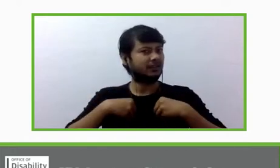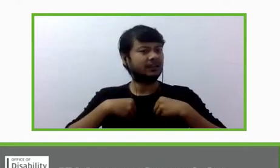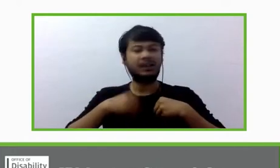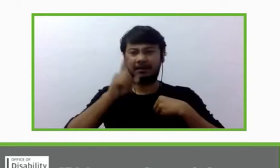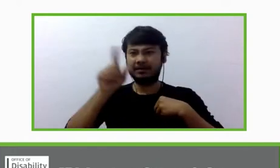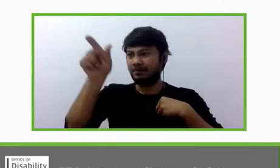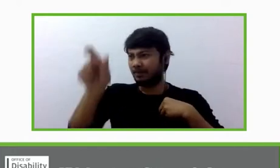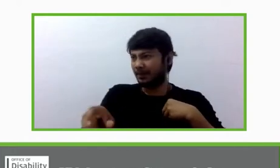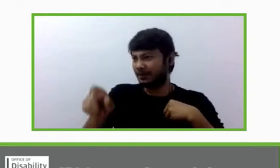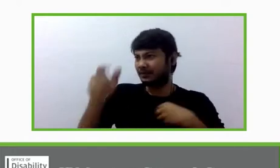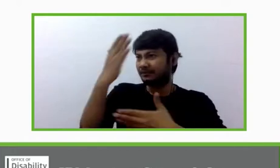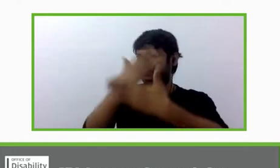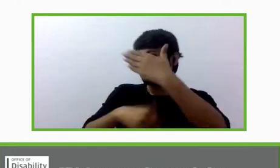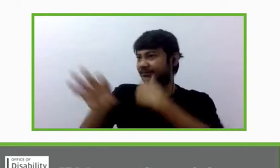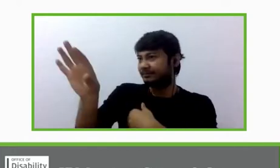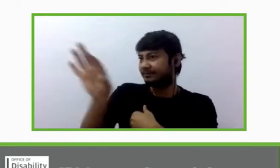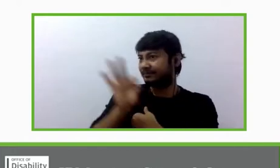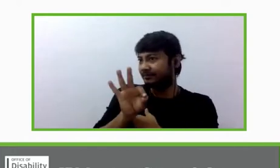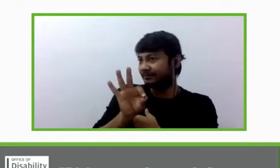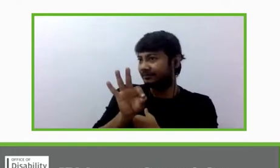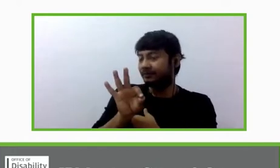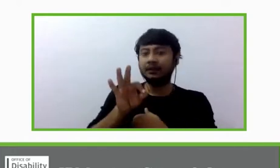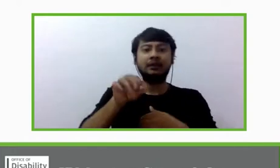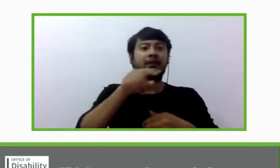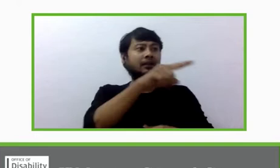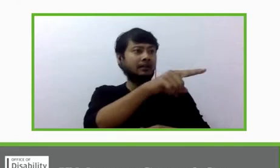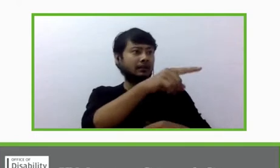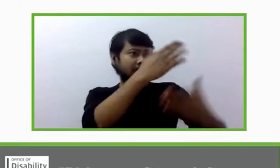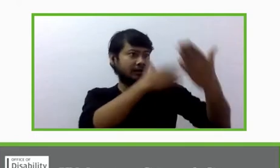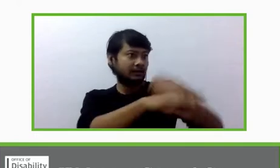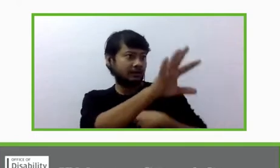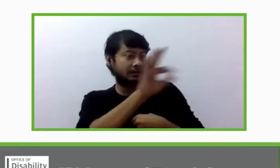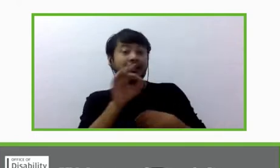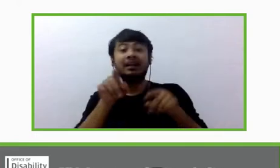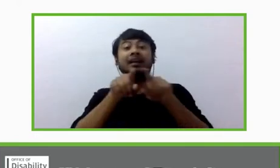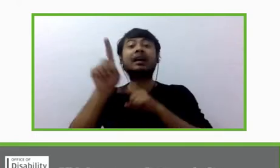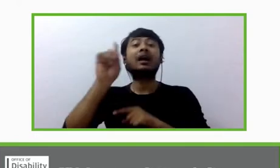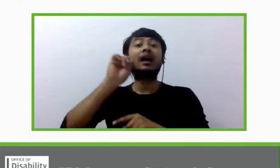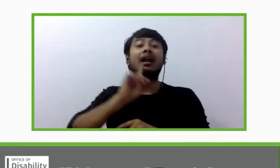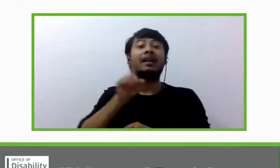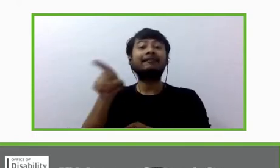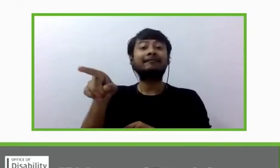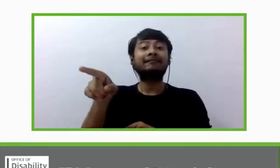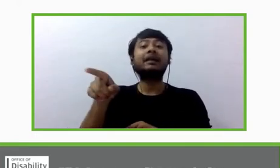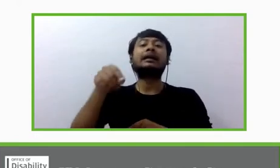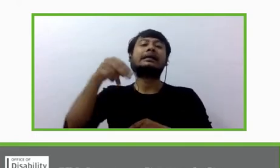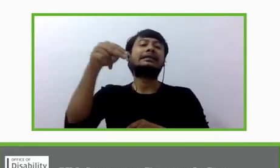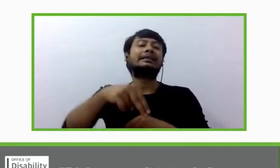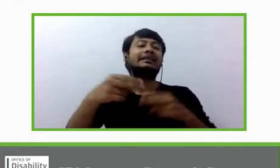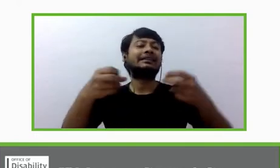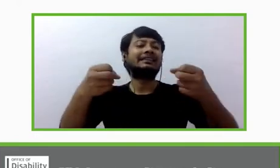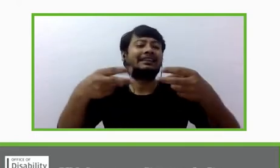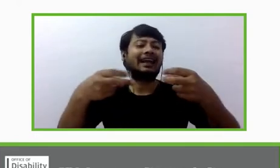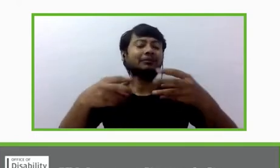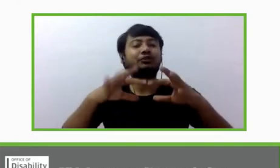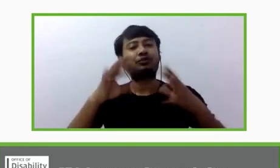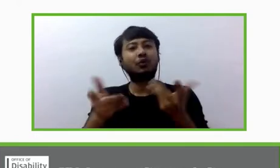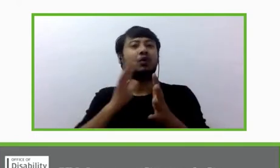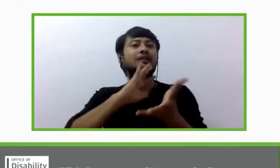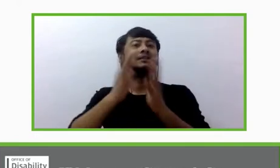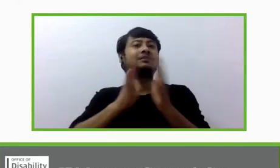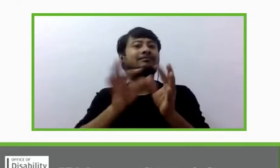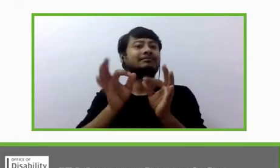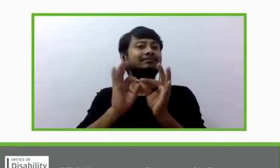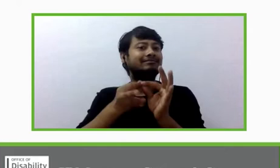with various abilities. If you're deaf, you need a certain kind of accommodation, such as captioning or interpreters. If you're